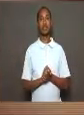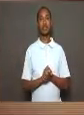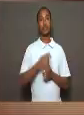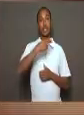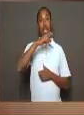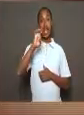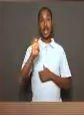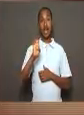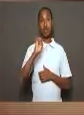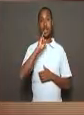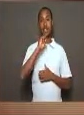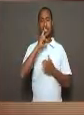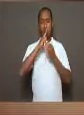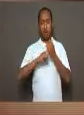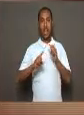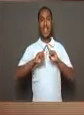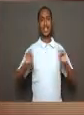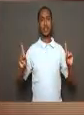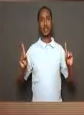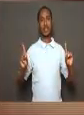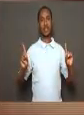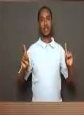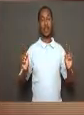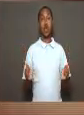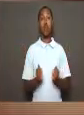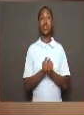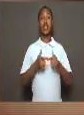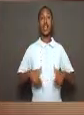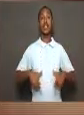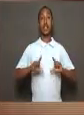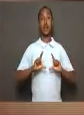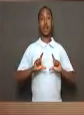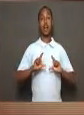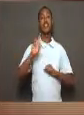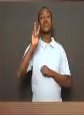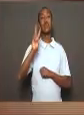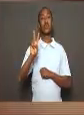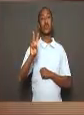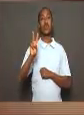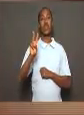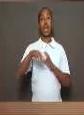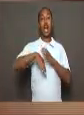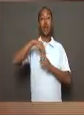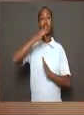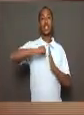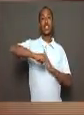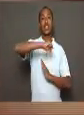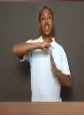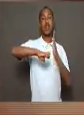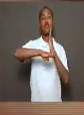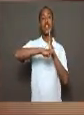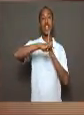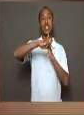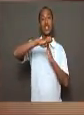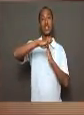Helium is the only exception, with a stable S2 outer shell